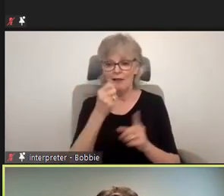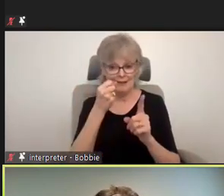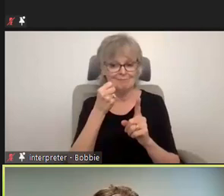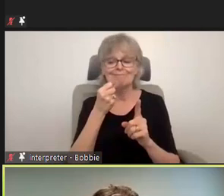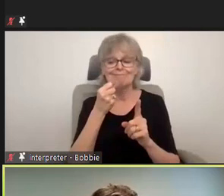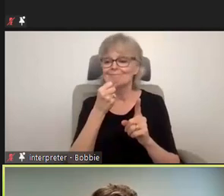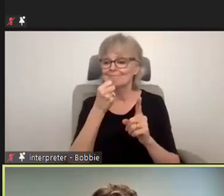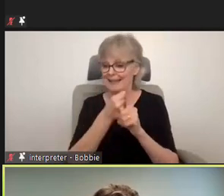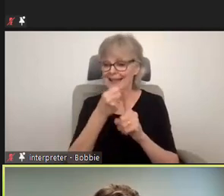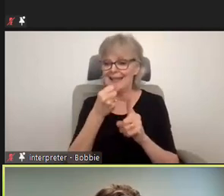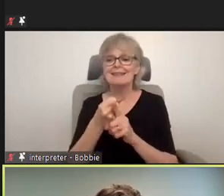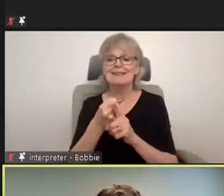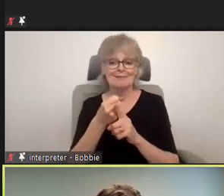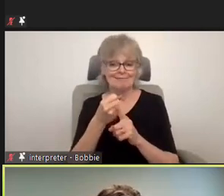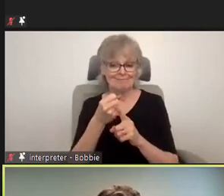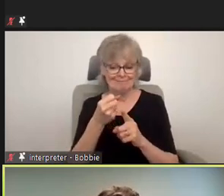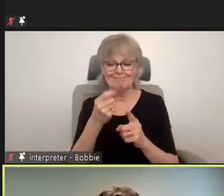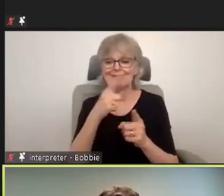So first,